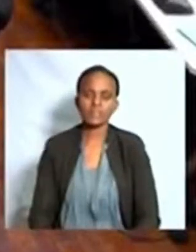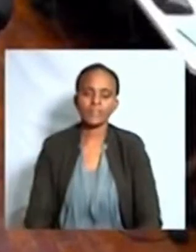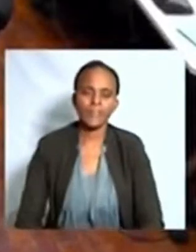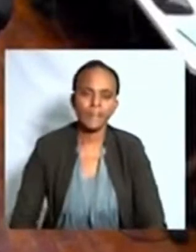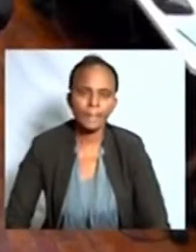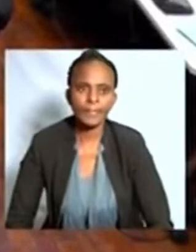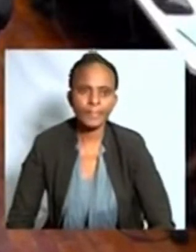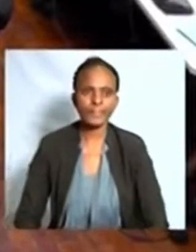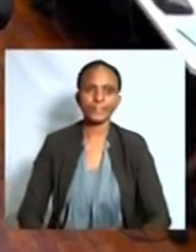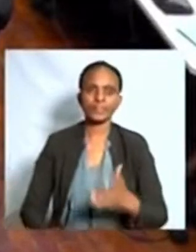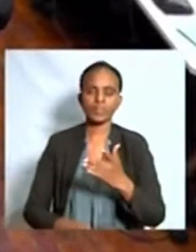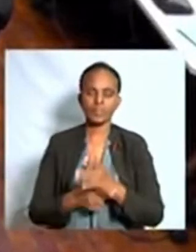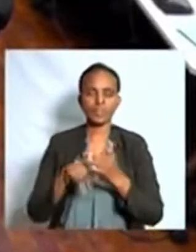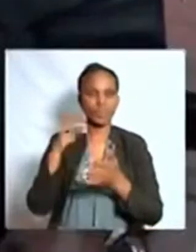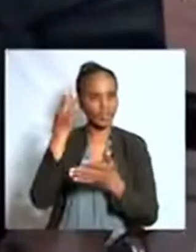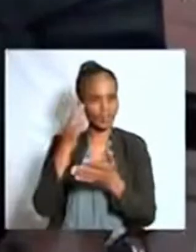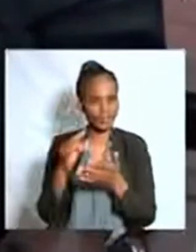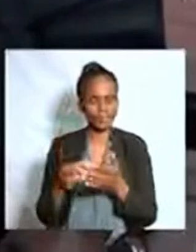Town Clerk,